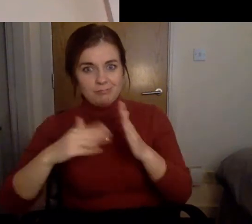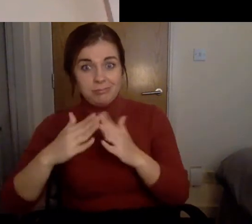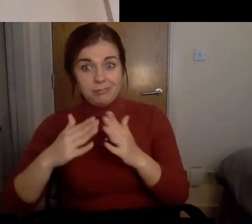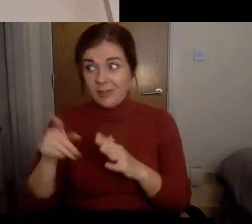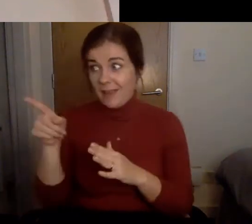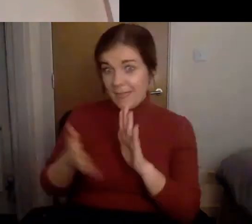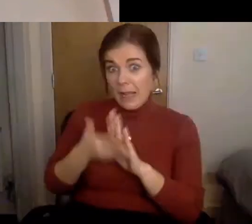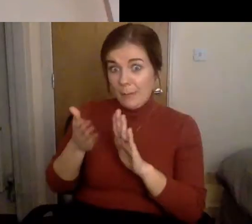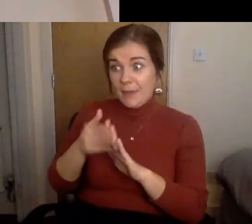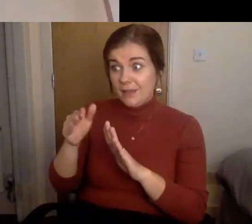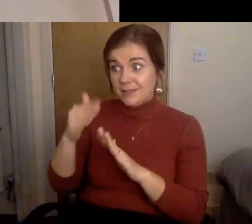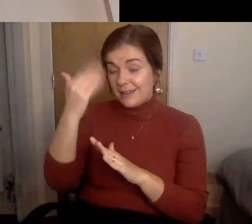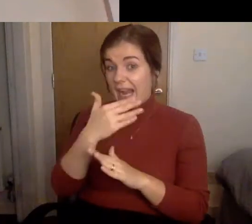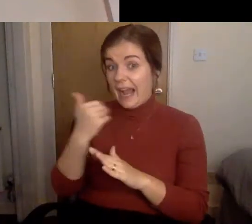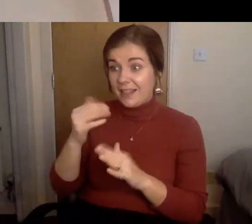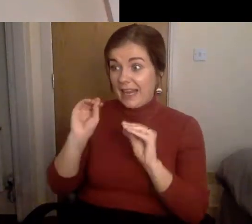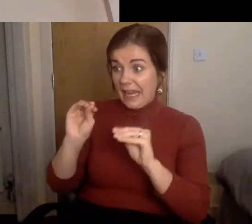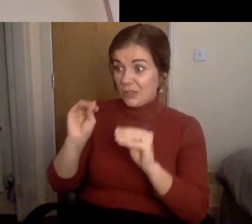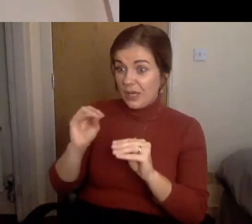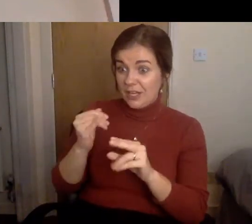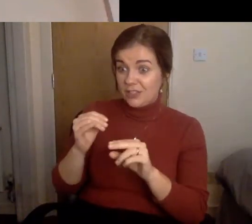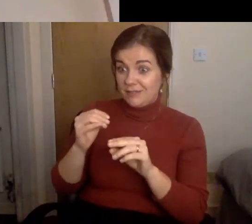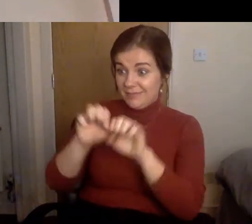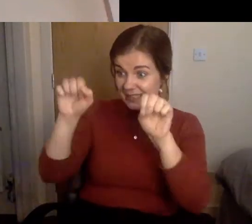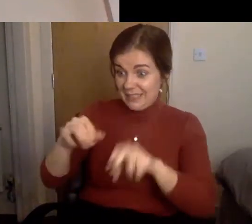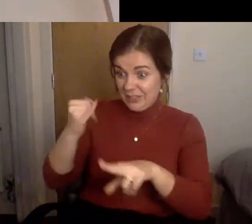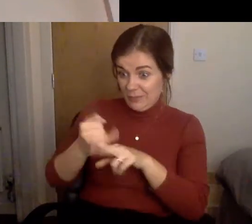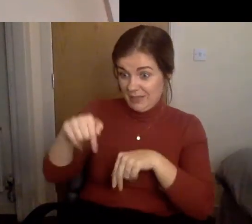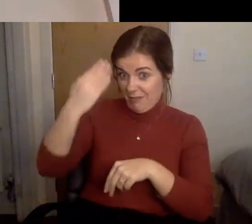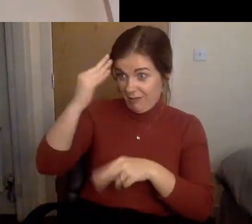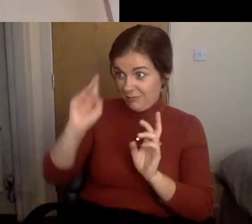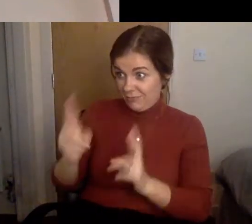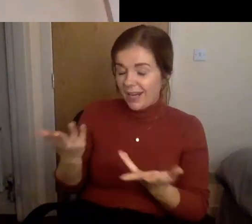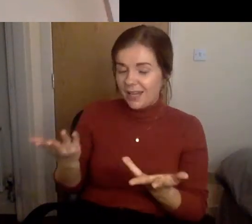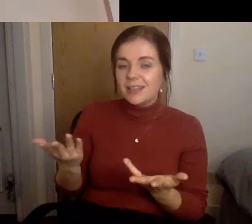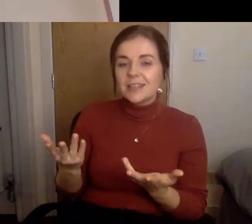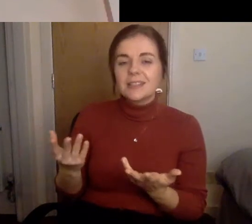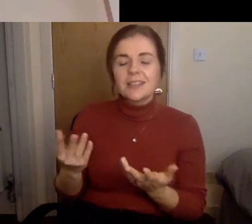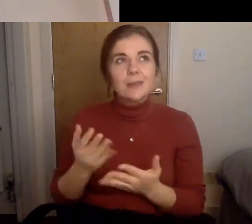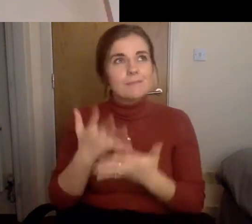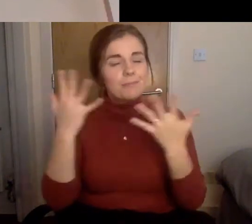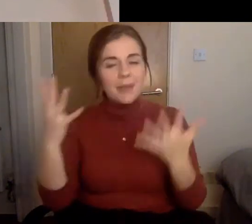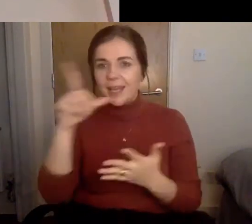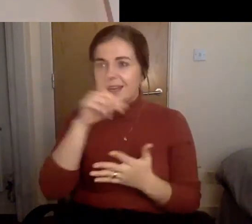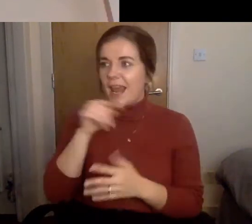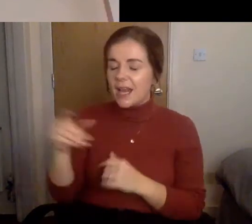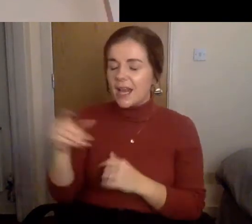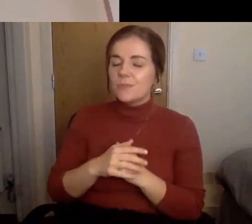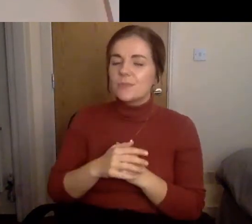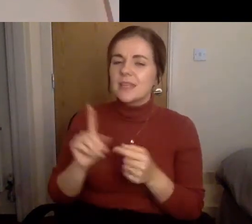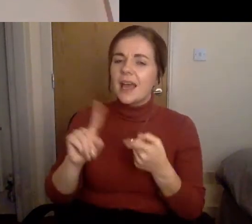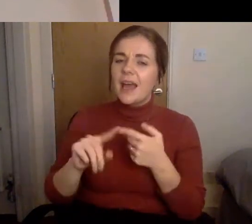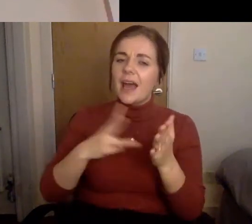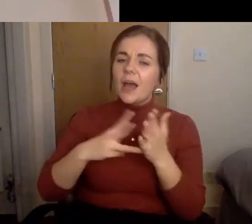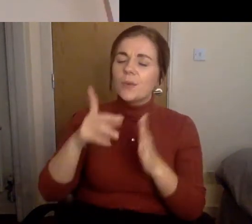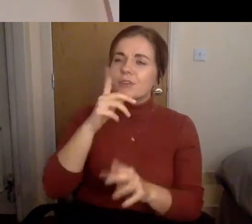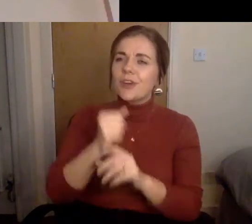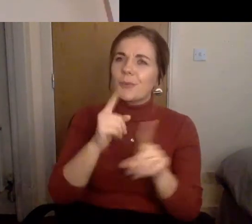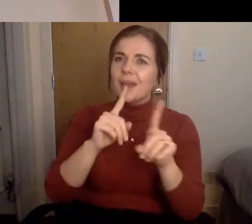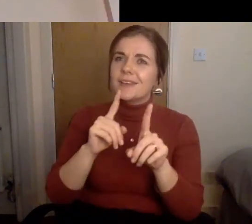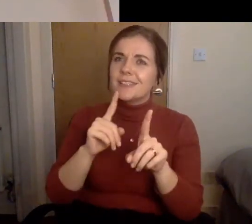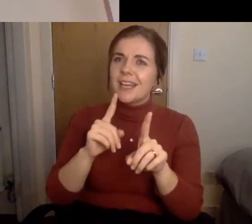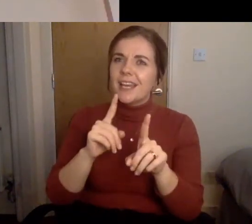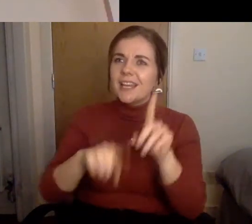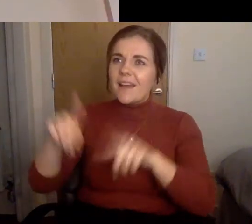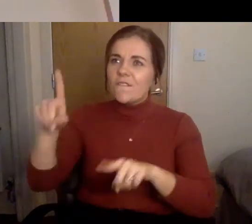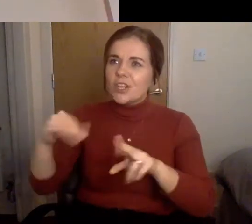education system. These are massive figures. And I suppose even when you're talking about that, even when we talk about different schools, like the